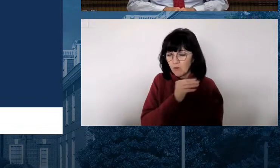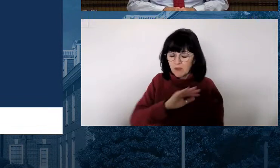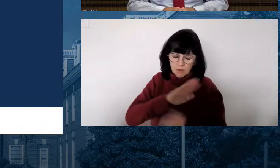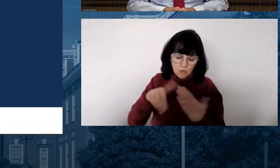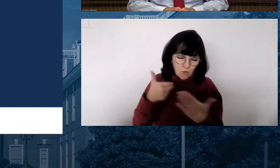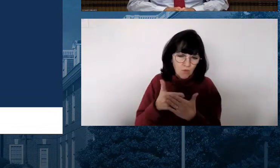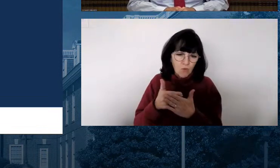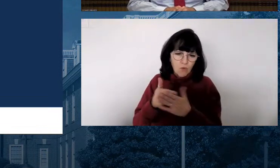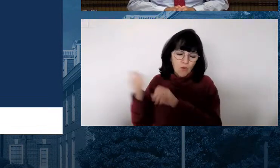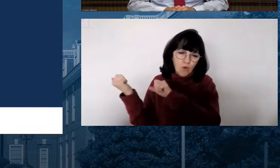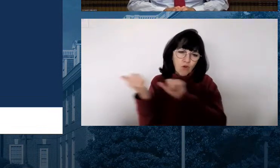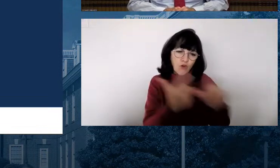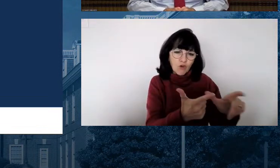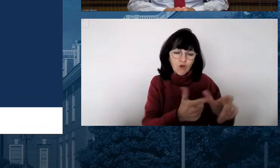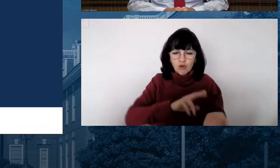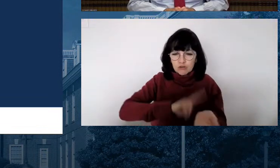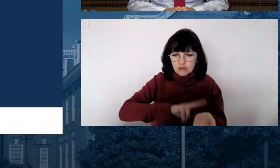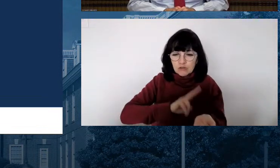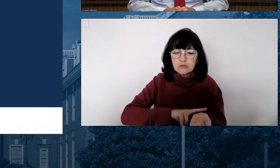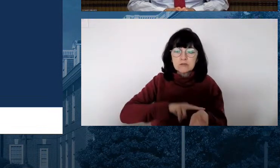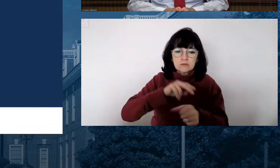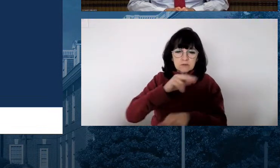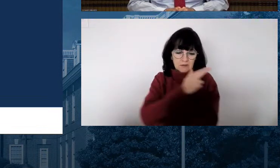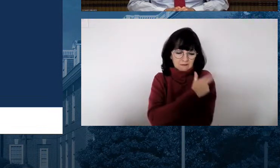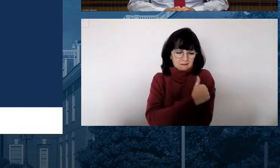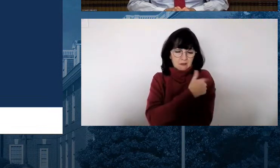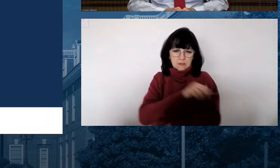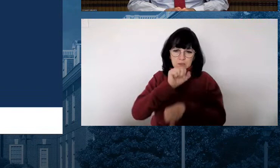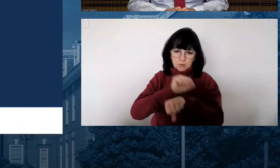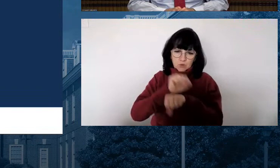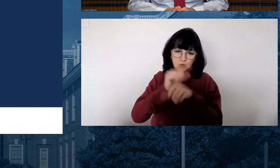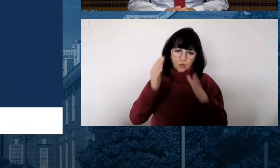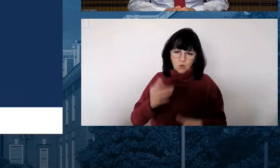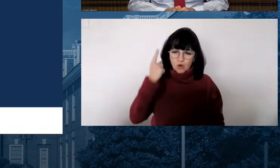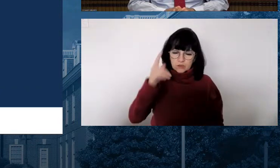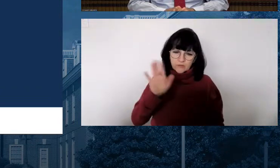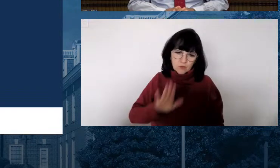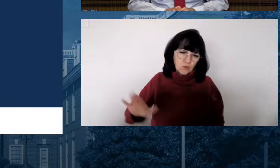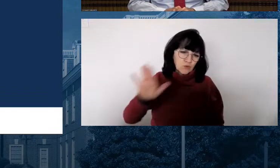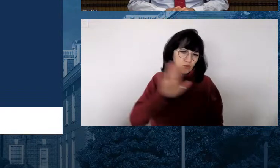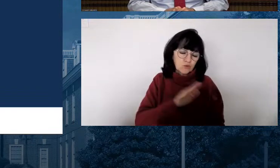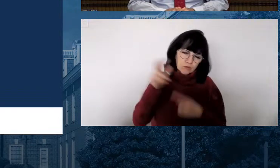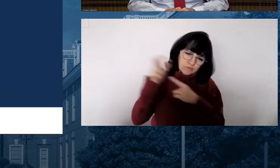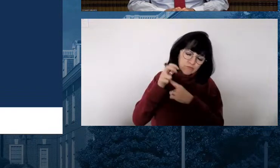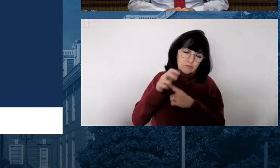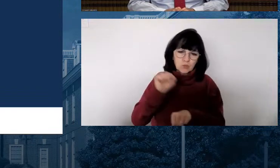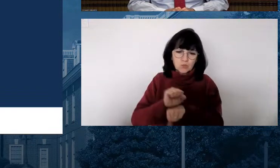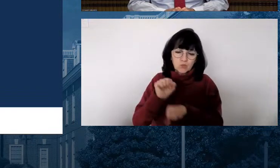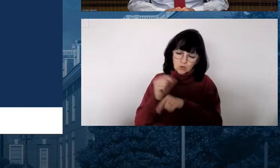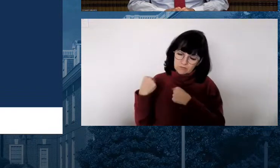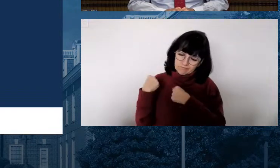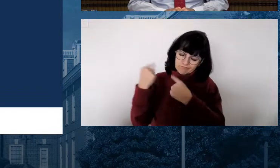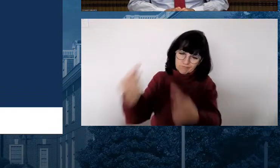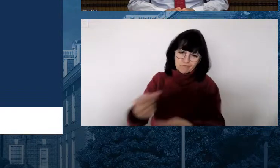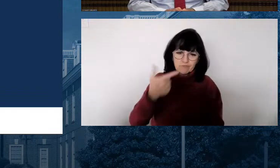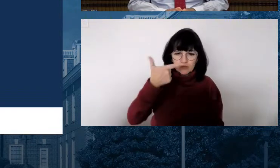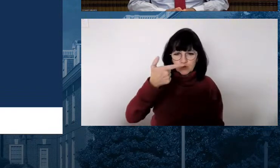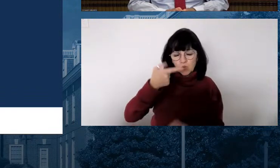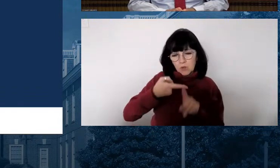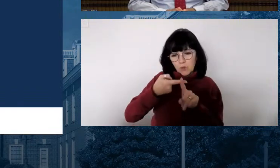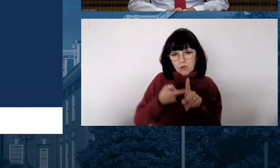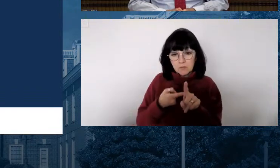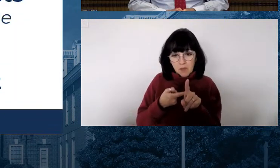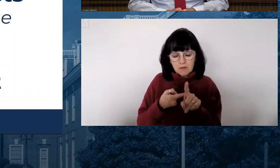workers there, frontline hospital workers, for their tremendous work over the past 21 months. So let's go right to the